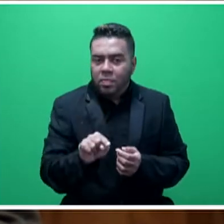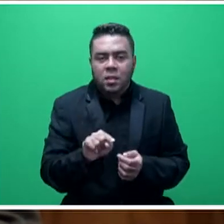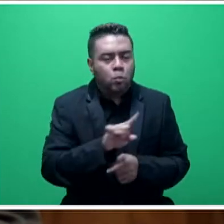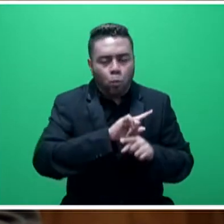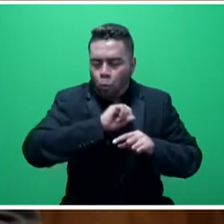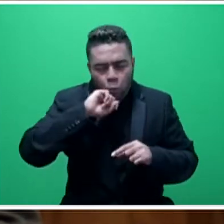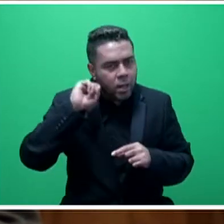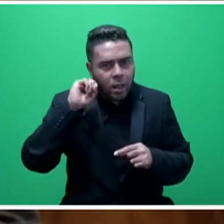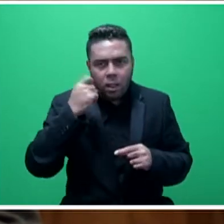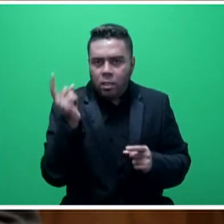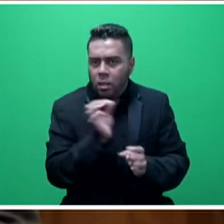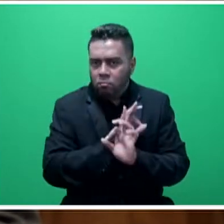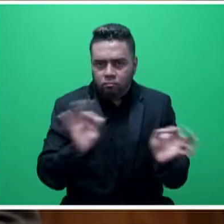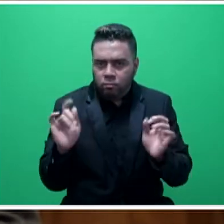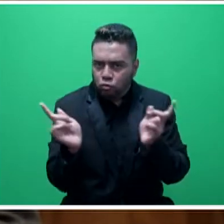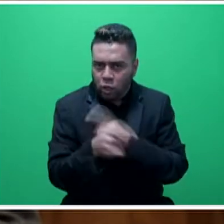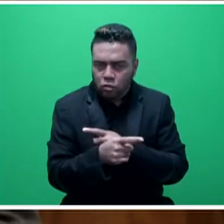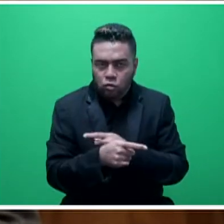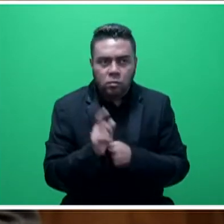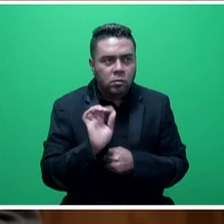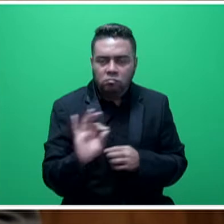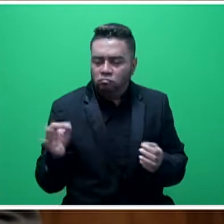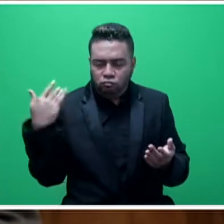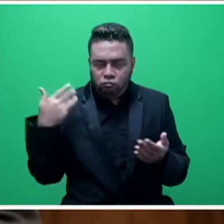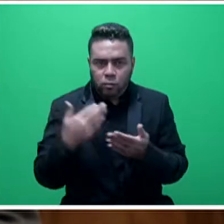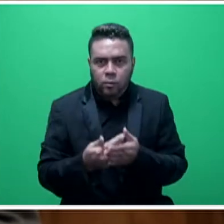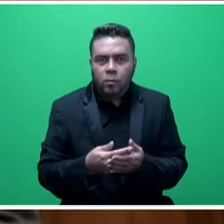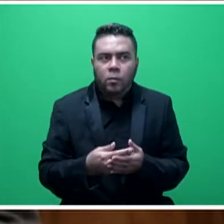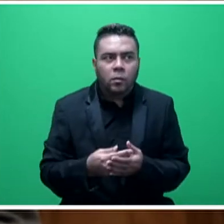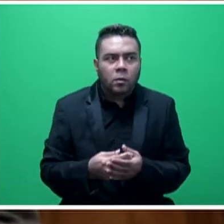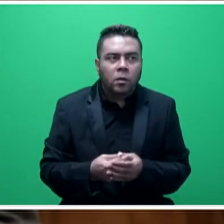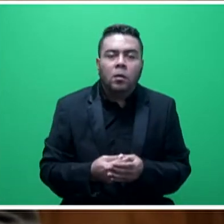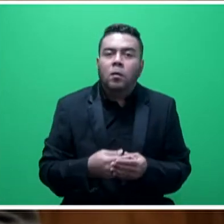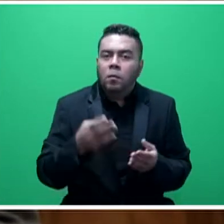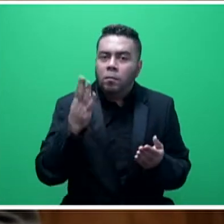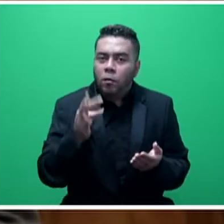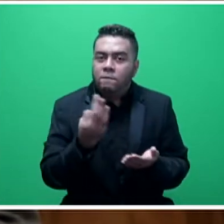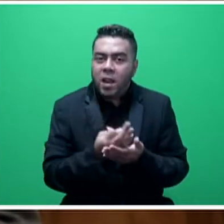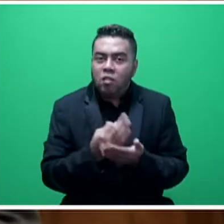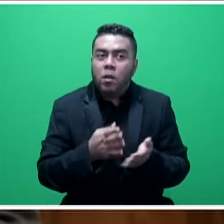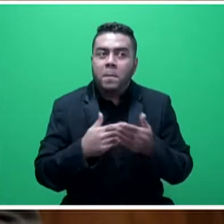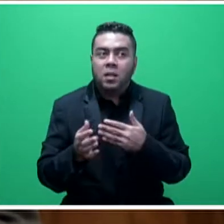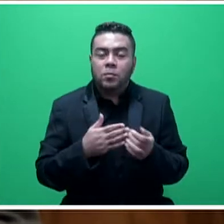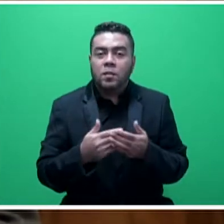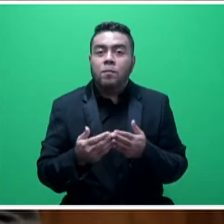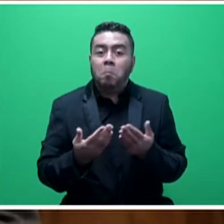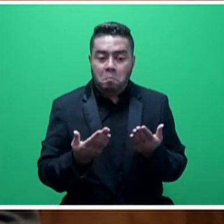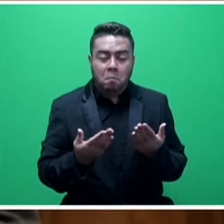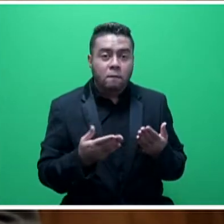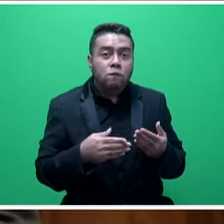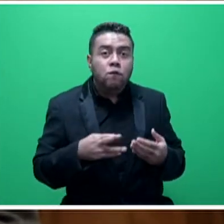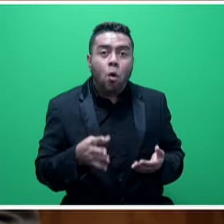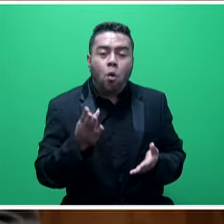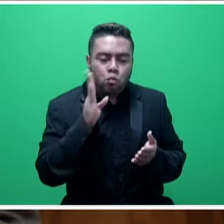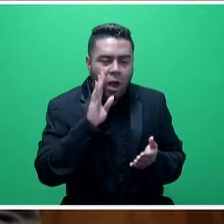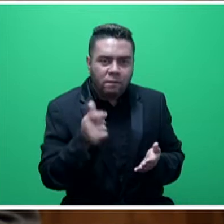not change. Mr. Speaker said we will ensure prudent financial management by finding ways to effectively utilize the budget we've been given,